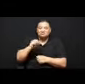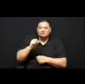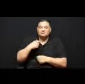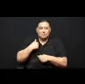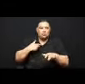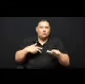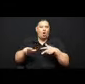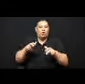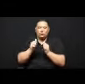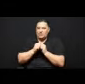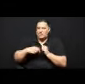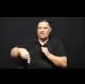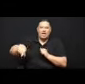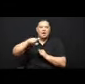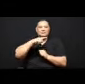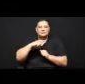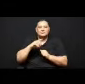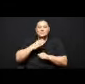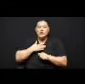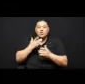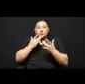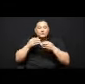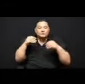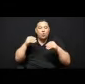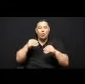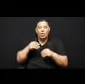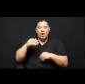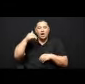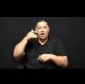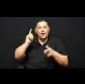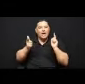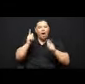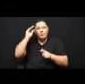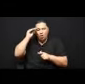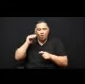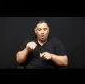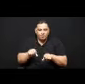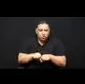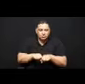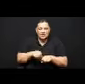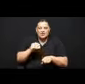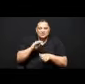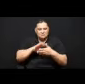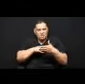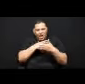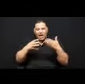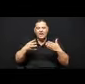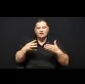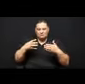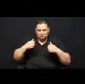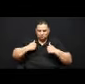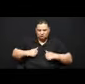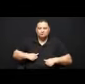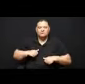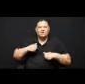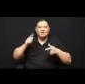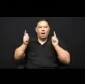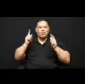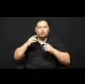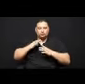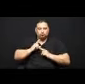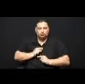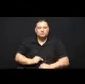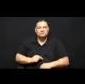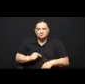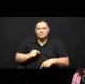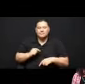store cowboy boots and plaid cowboy shirt with plural buttons, filling my eyeballs full of literary cowboys and